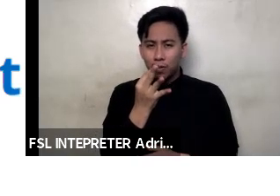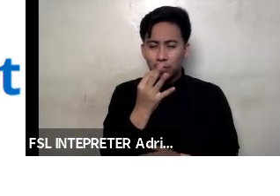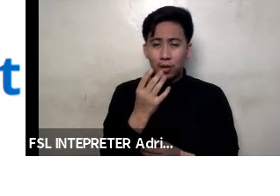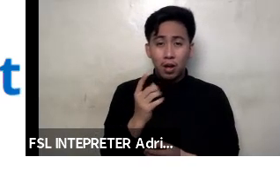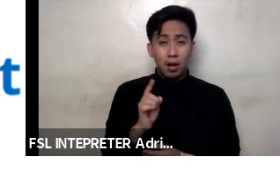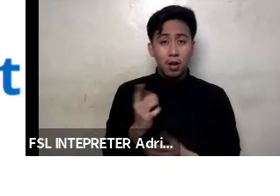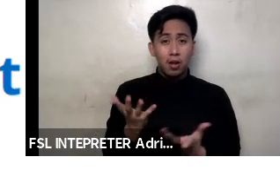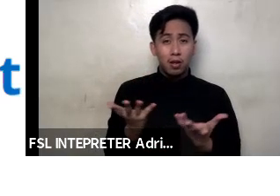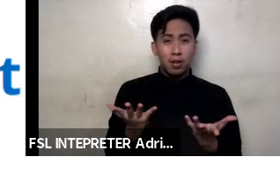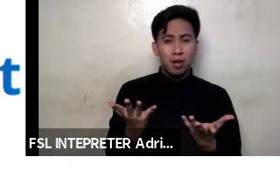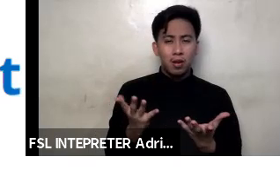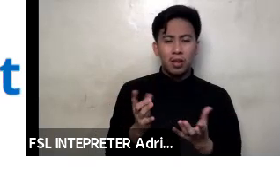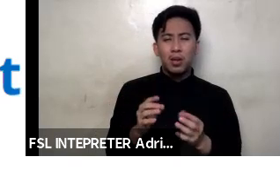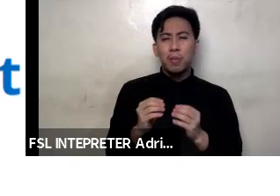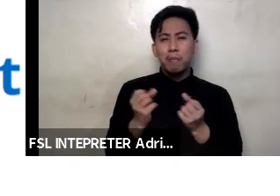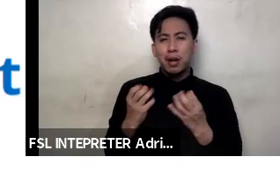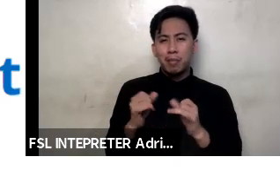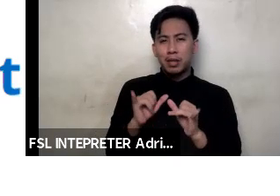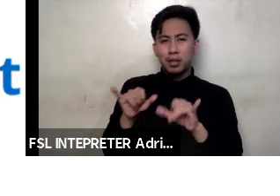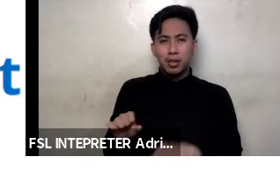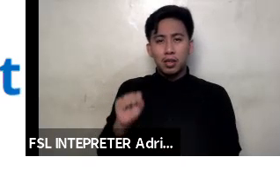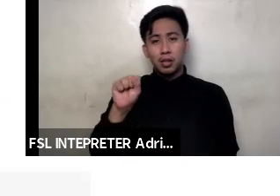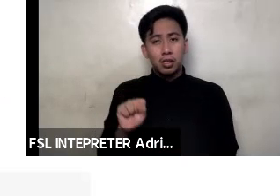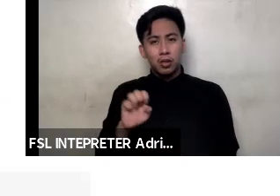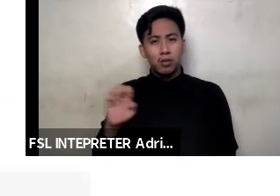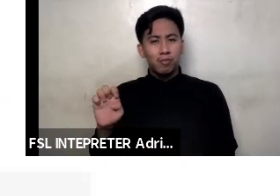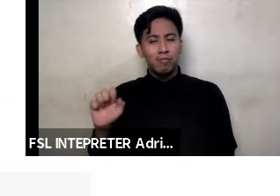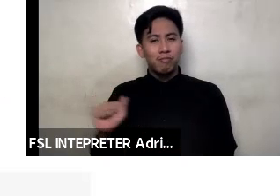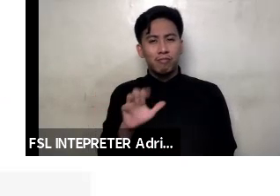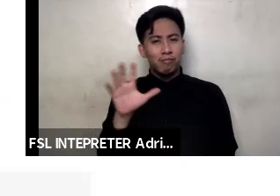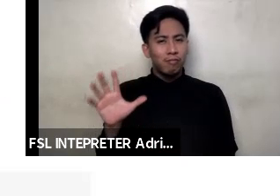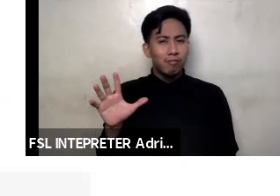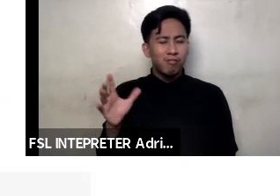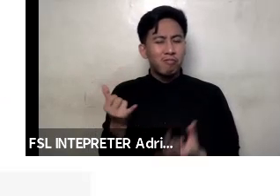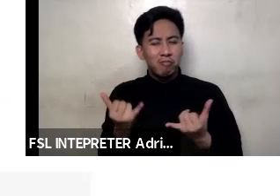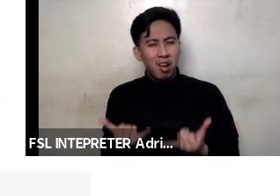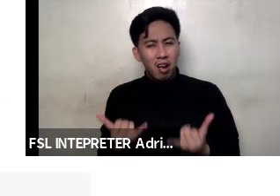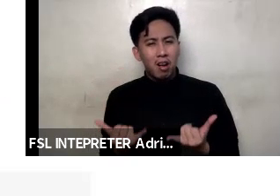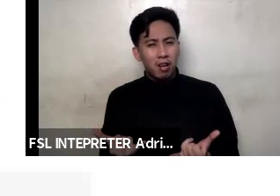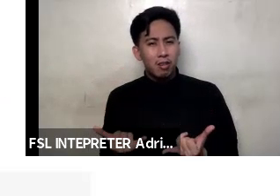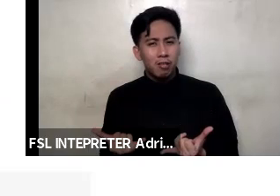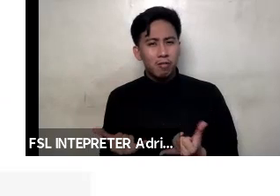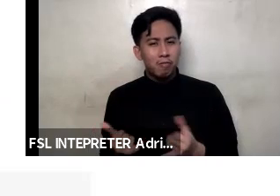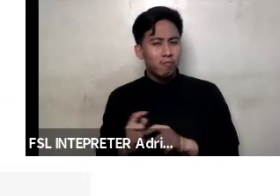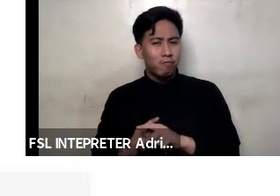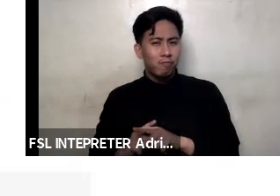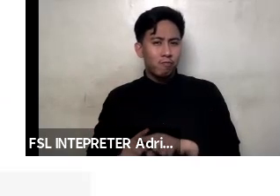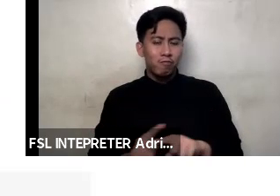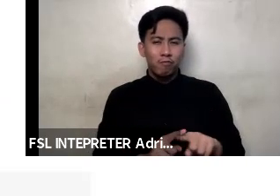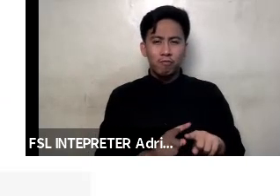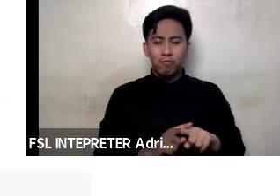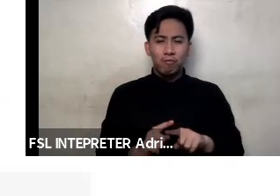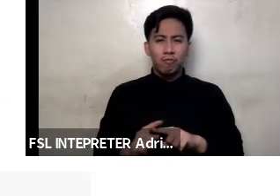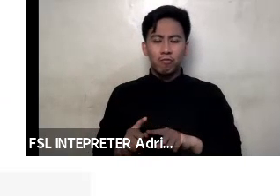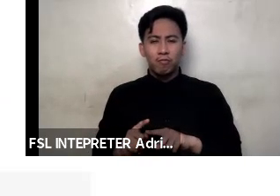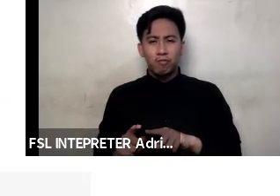from the Southeast Asia, the one in orange down below. Now, are different thresholds, and these are the data that